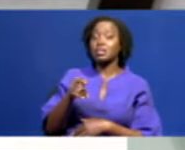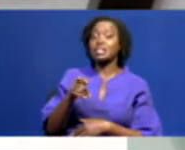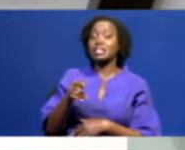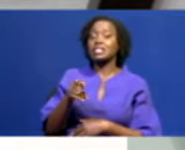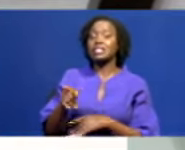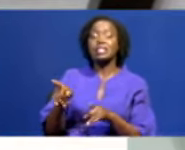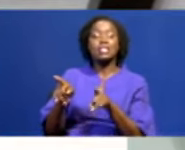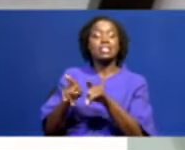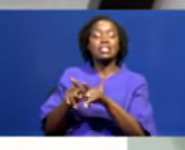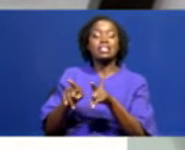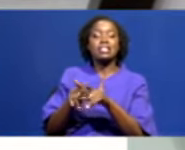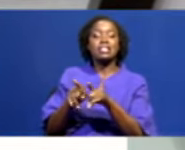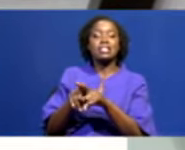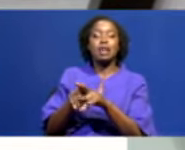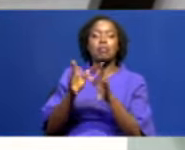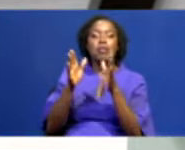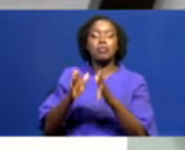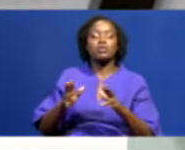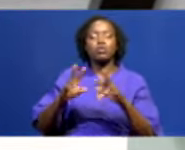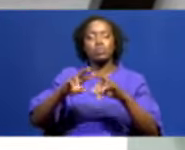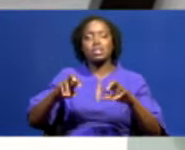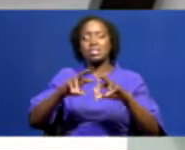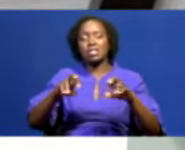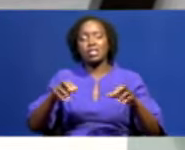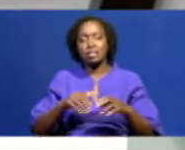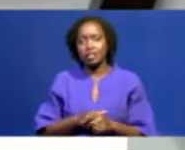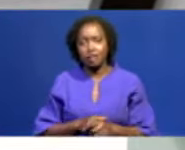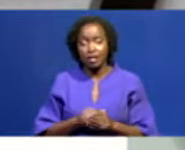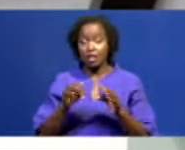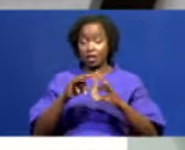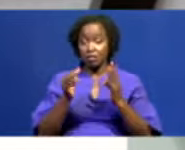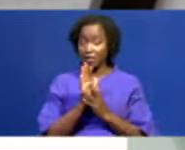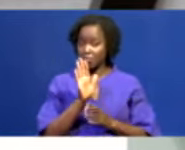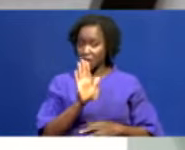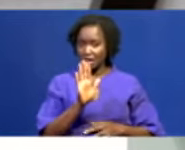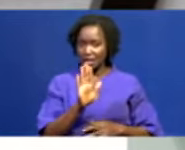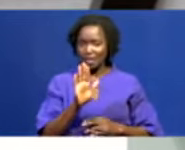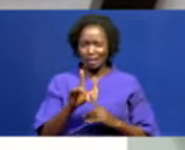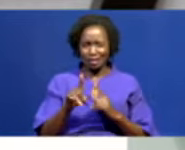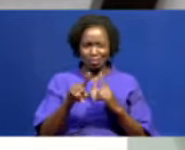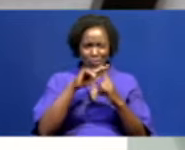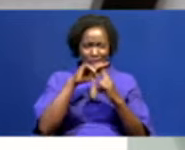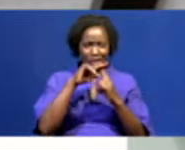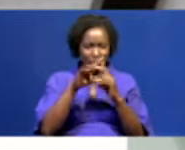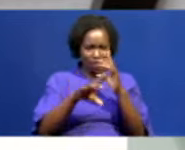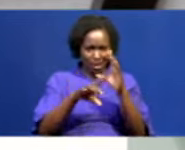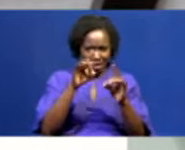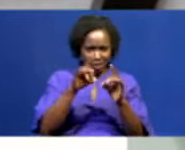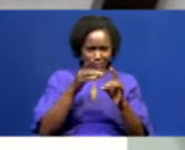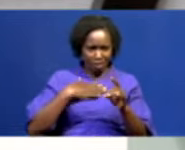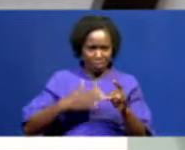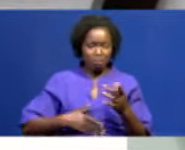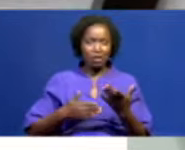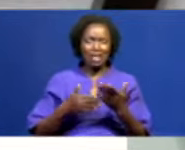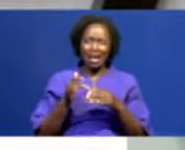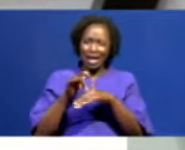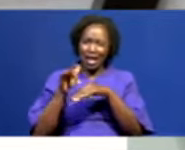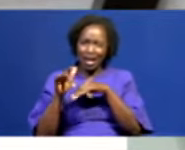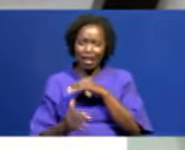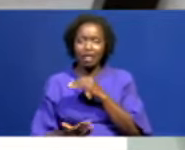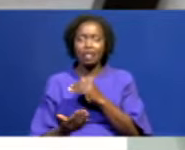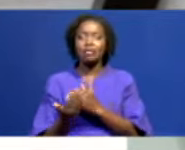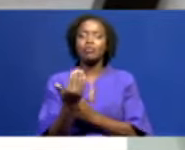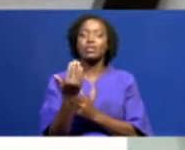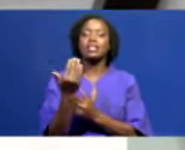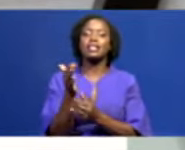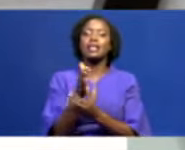badly mutilated body was Osinde's. His family positively identified his body in the wee hours of